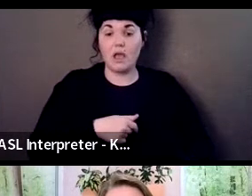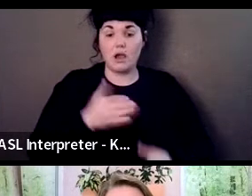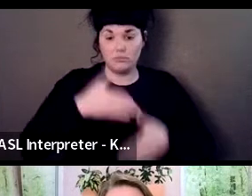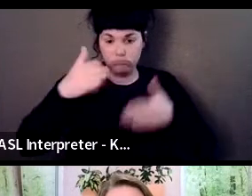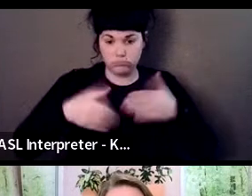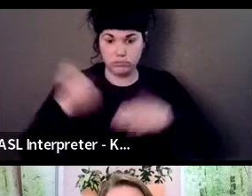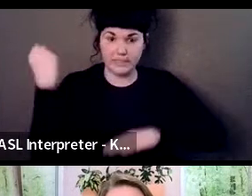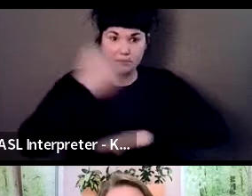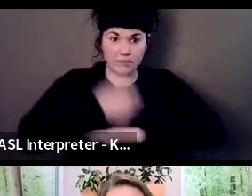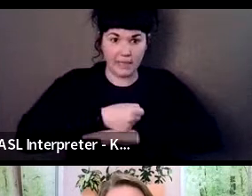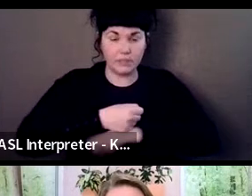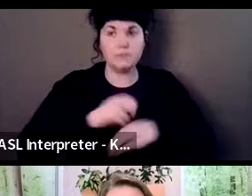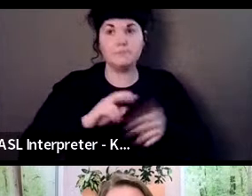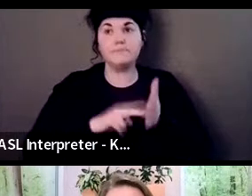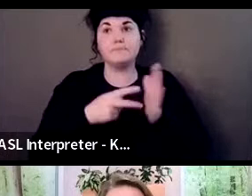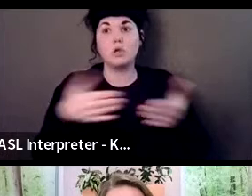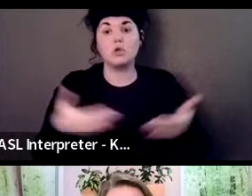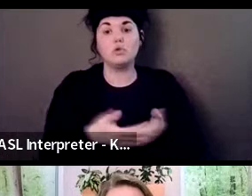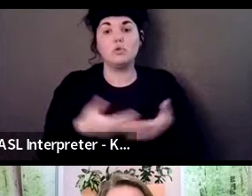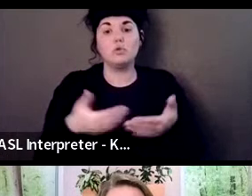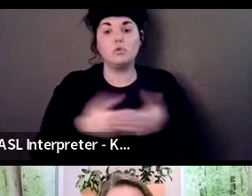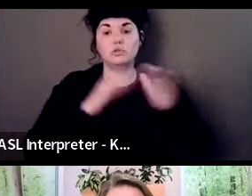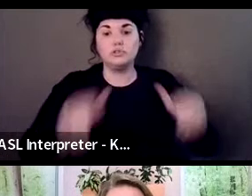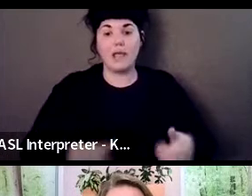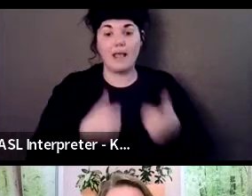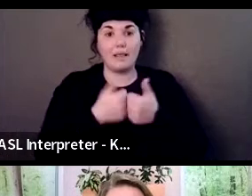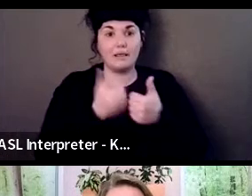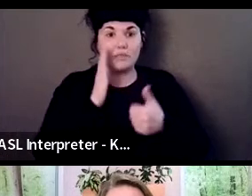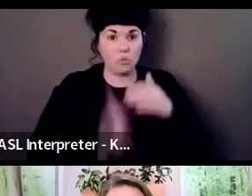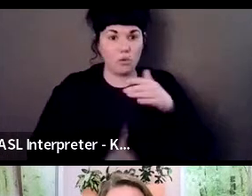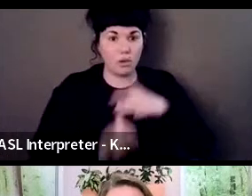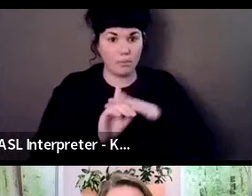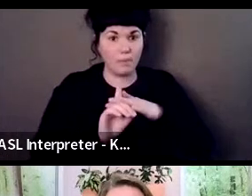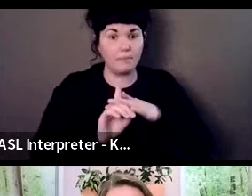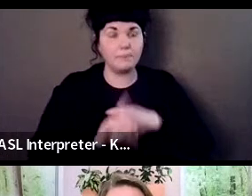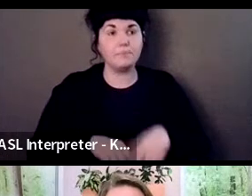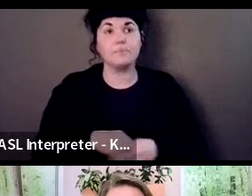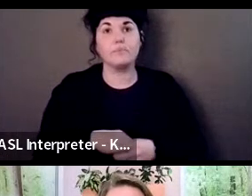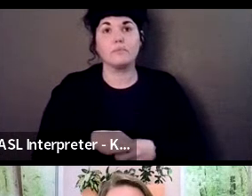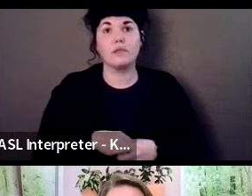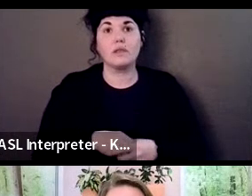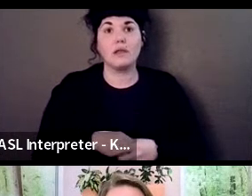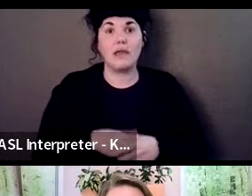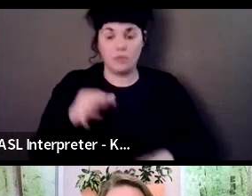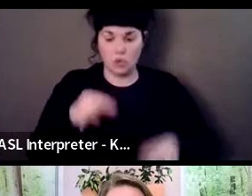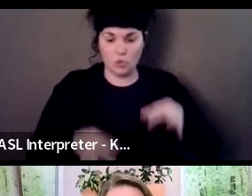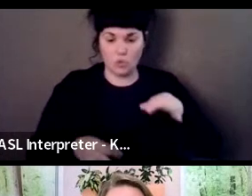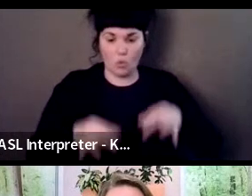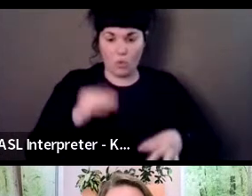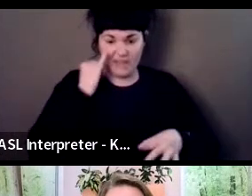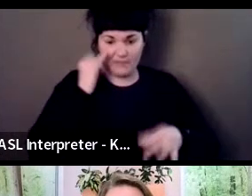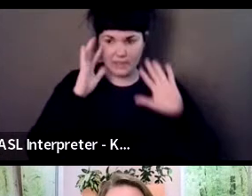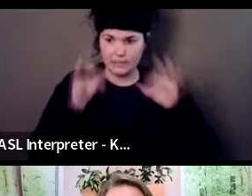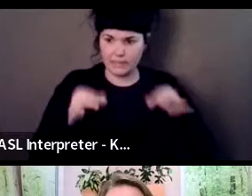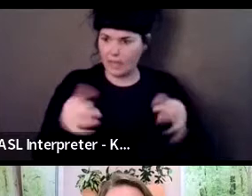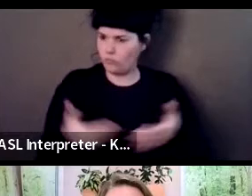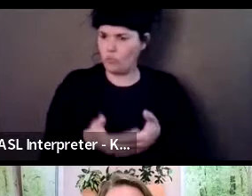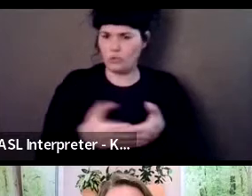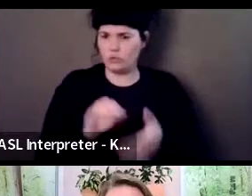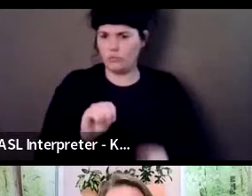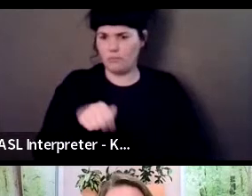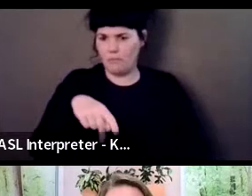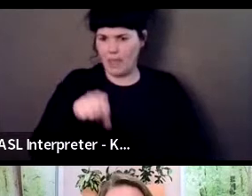new challenge coming along and the court deciding that new maps had to be drawn or changes had to be